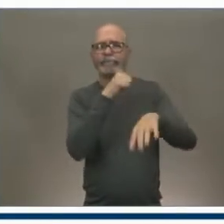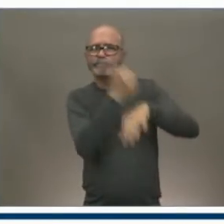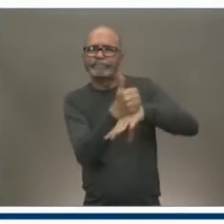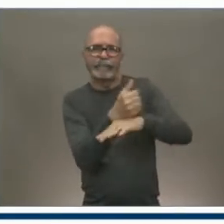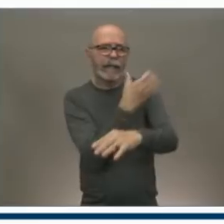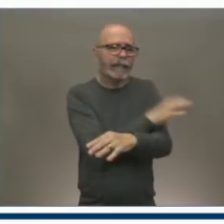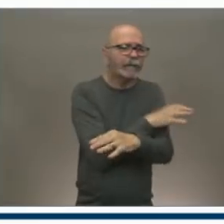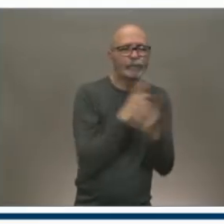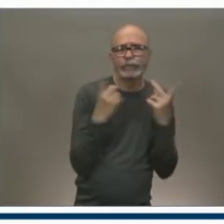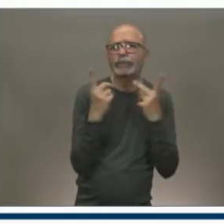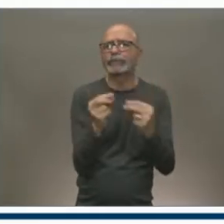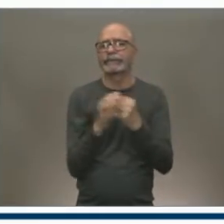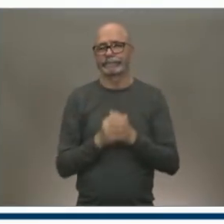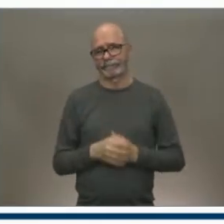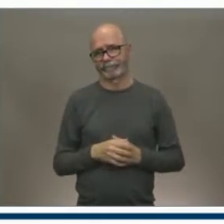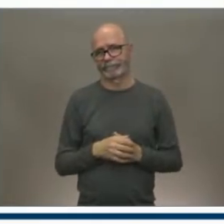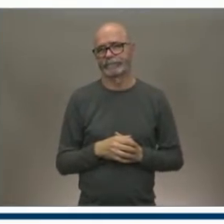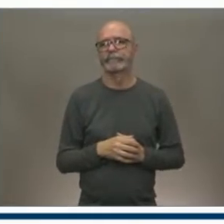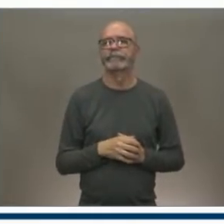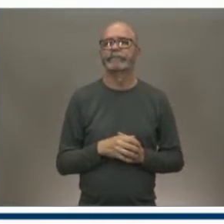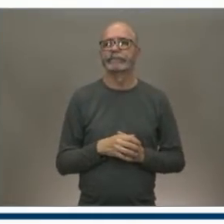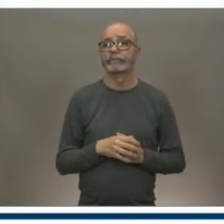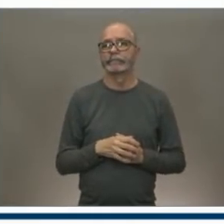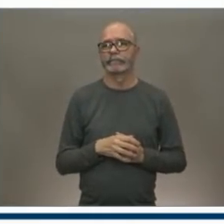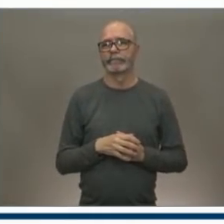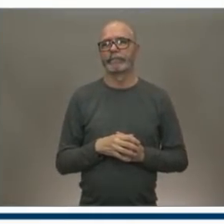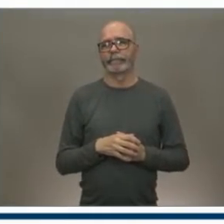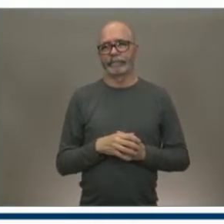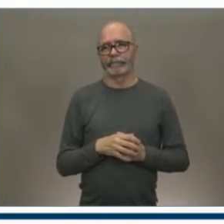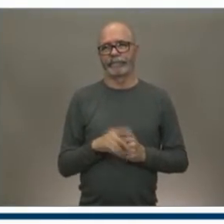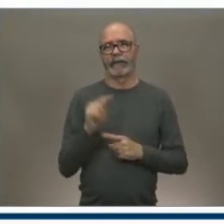question will go to Pat Healy with the Laker.